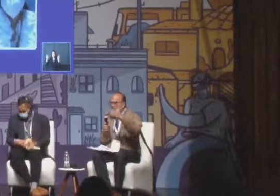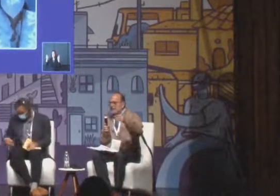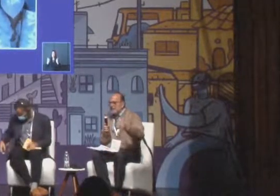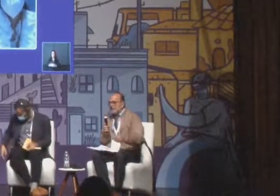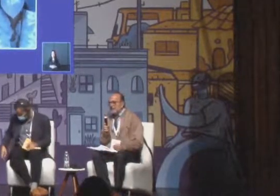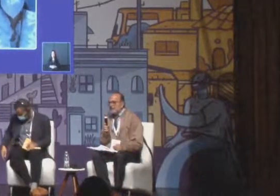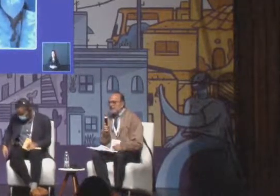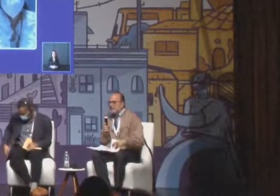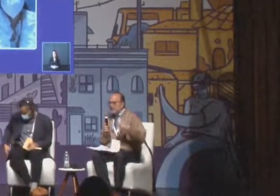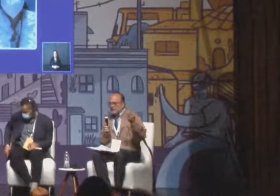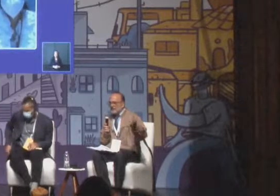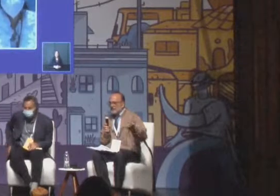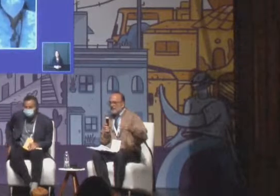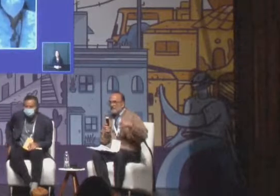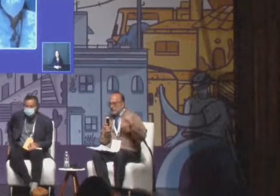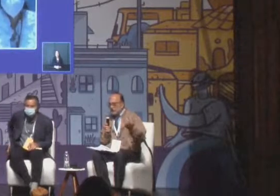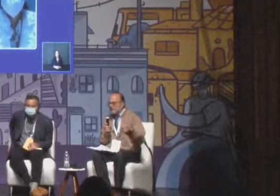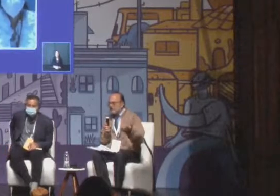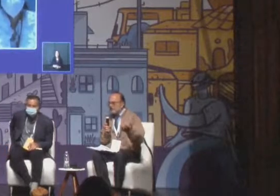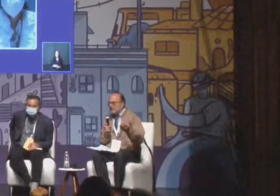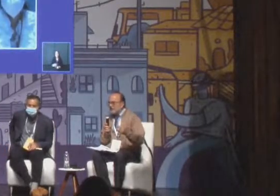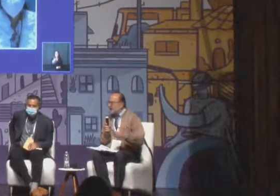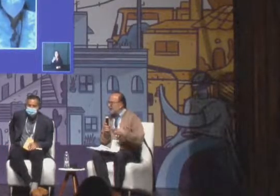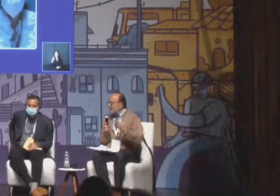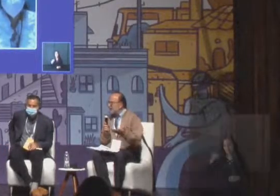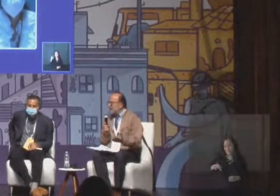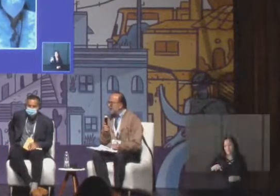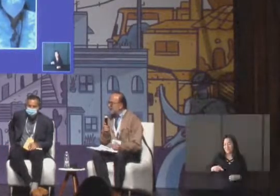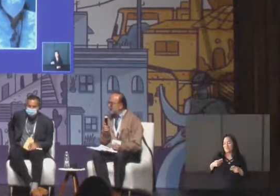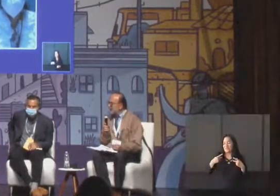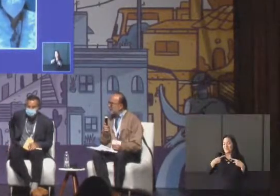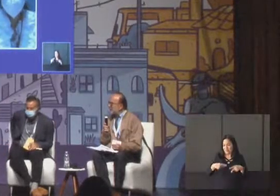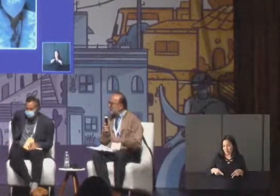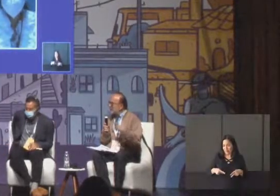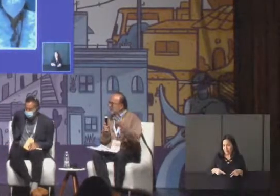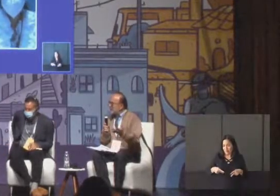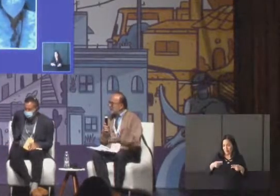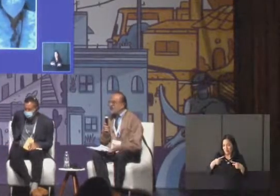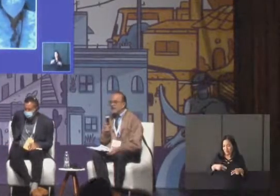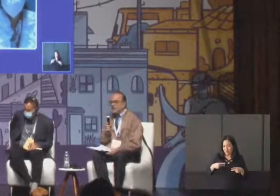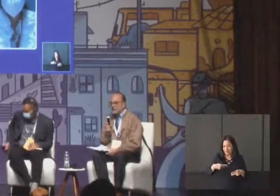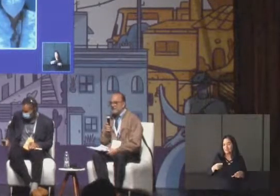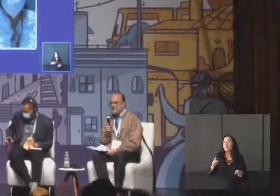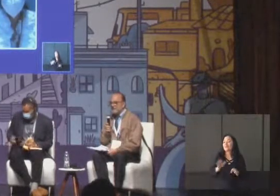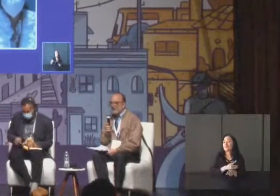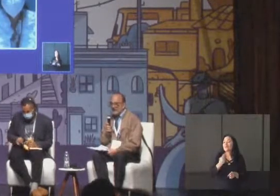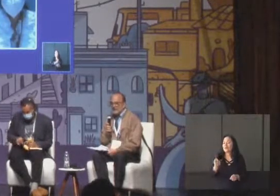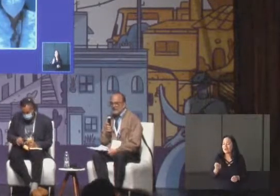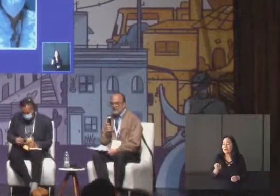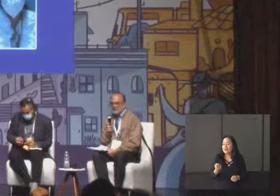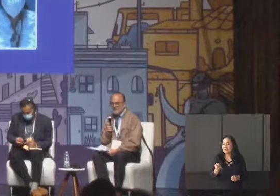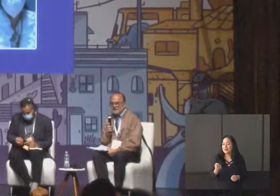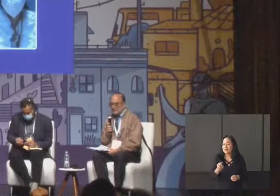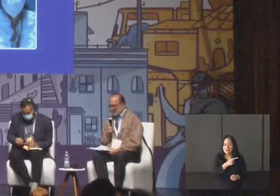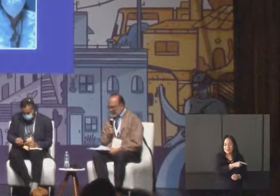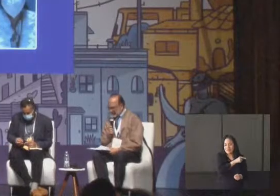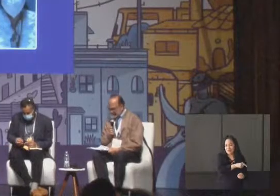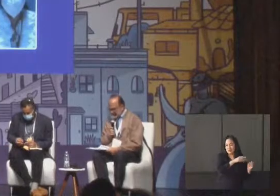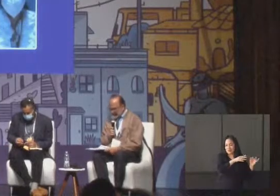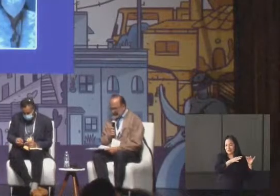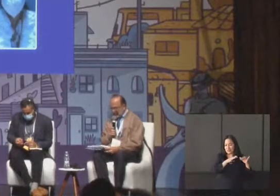this session, without forgetting the importance of the origin and the causes of migration and refuge, and the importance